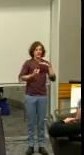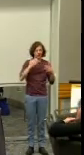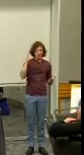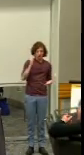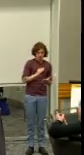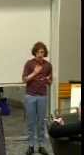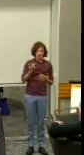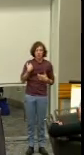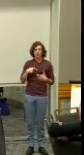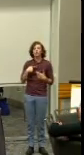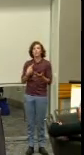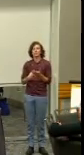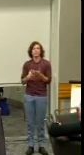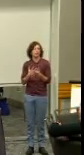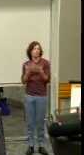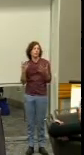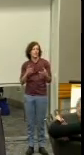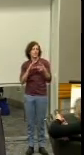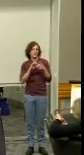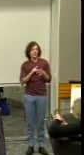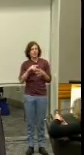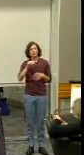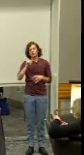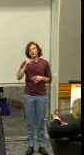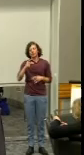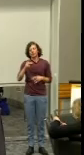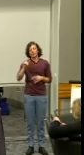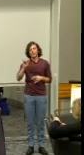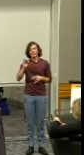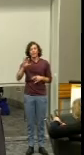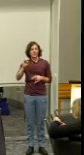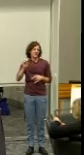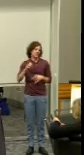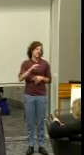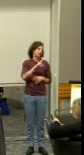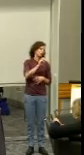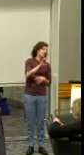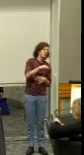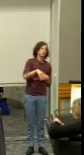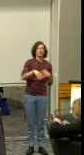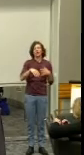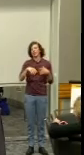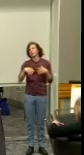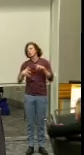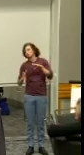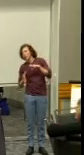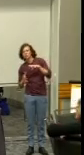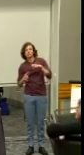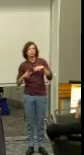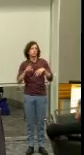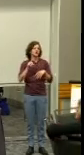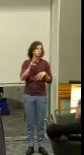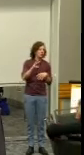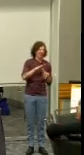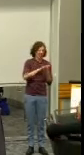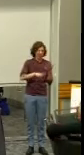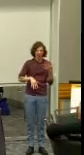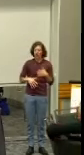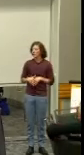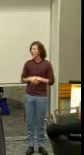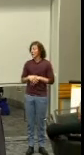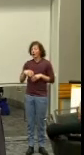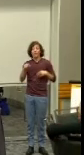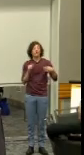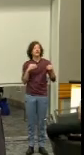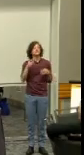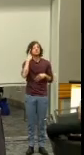appliance packages, so we'll talk about that when we get into our units. And then just flexibility in unit assignments, so